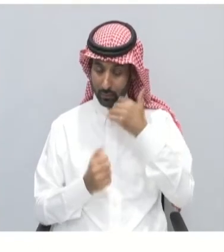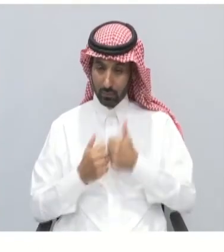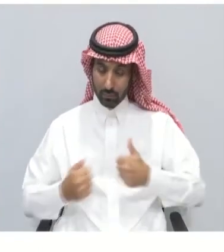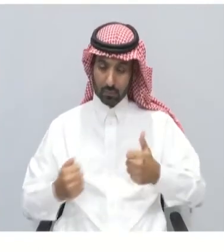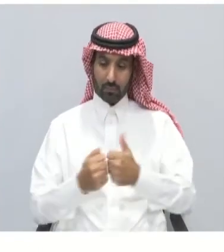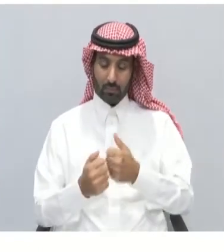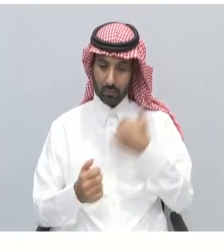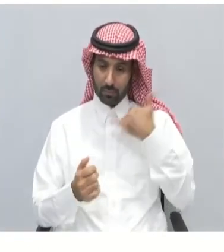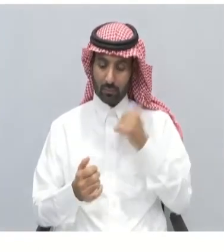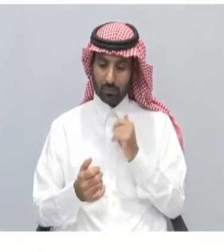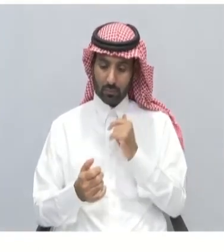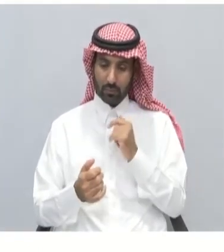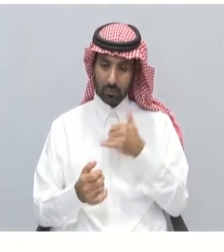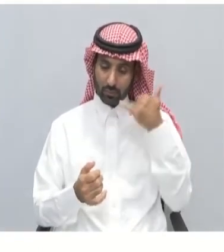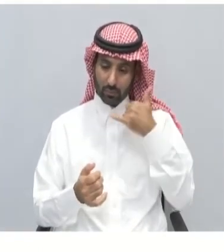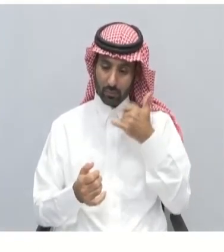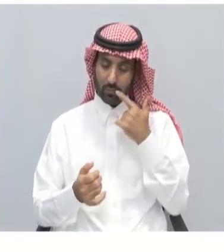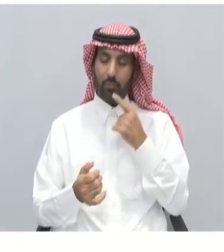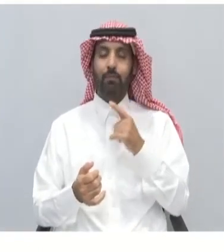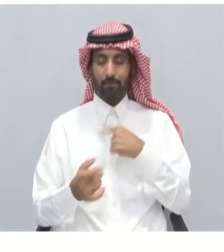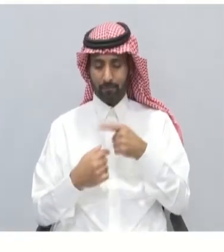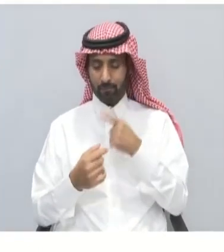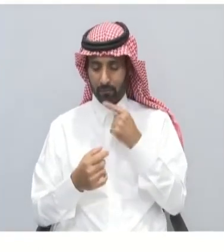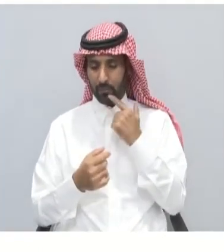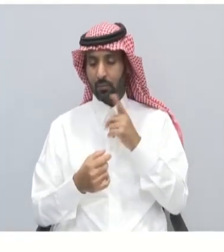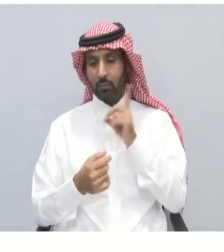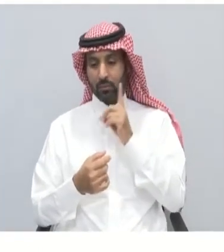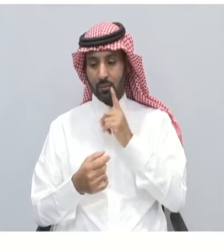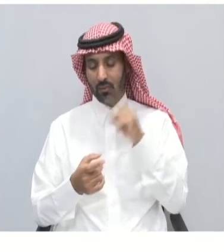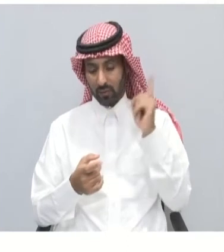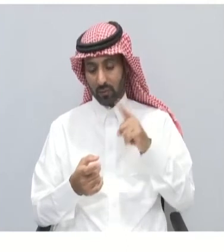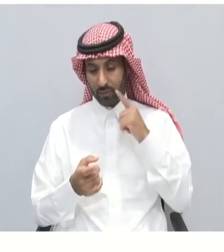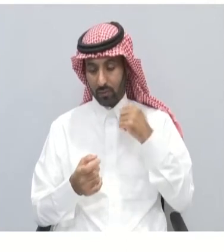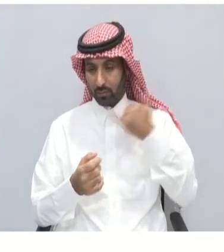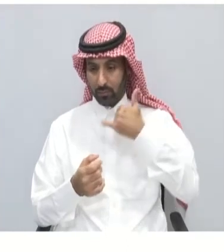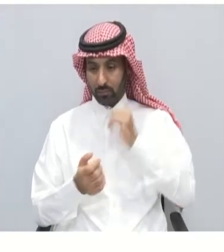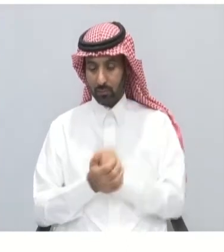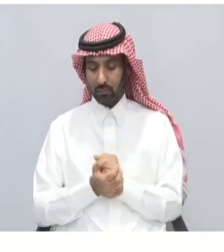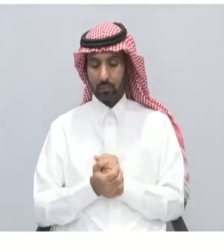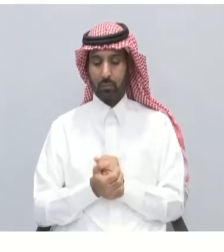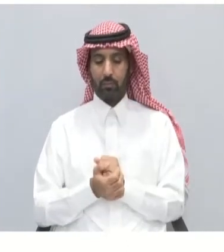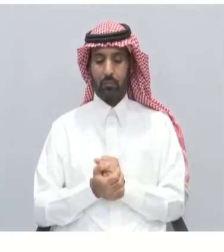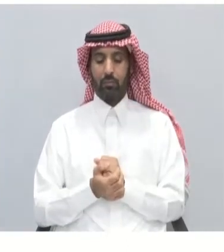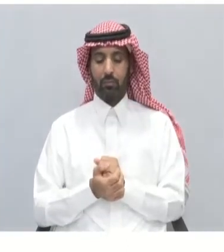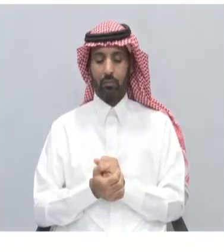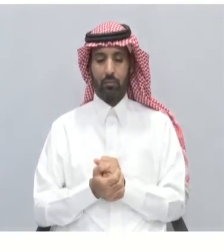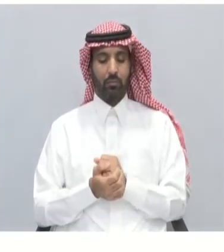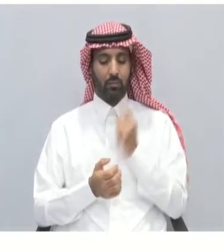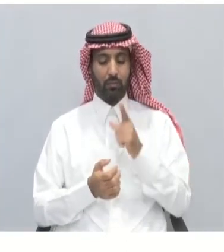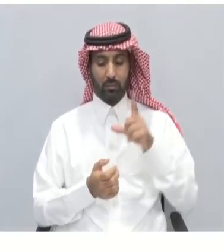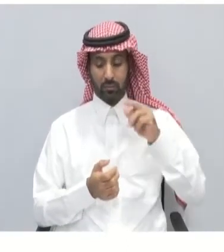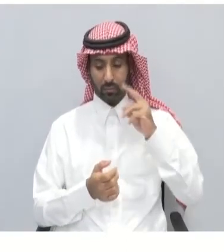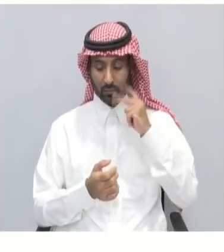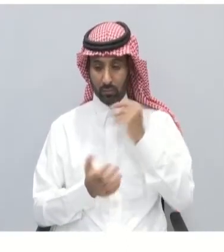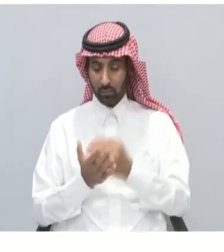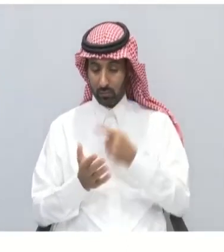lot? Absolutely, my mom calls every day. This is what Shahad said. Lena, do you plan